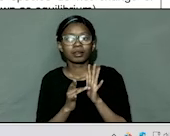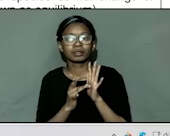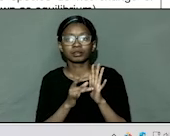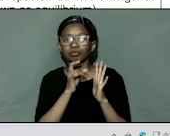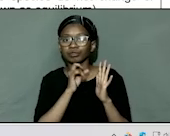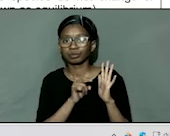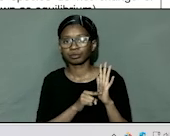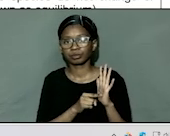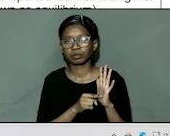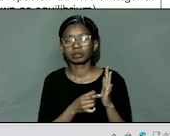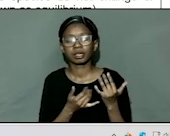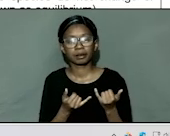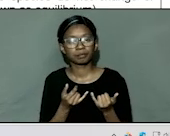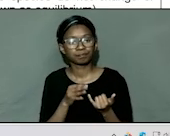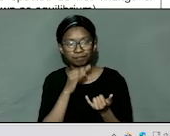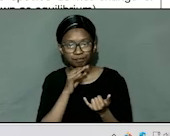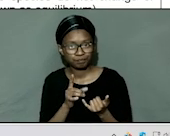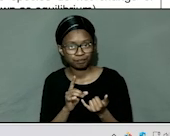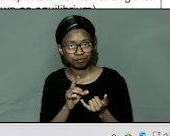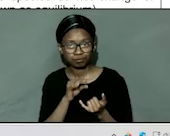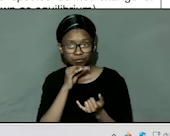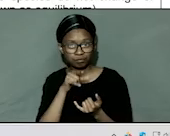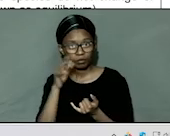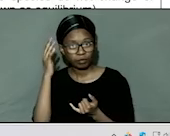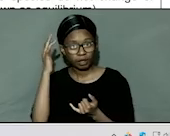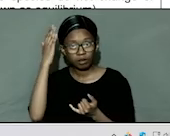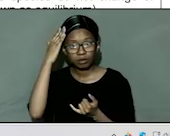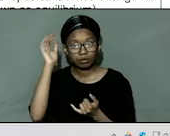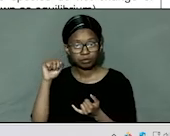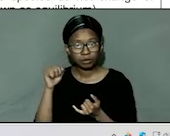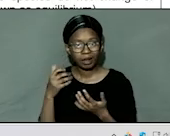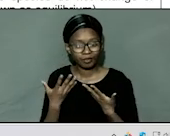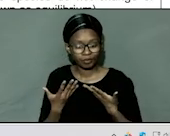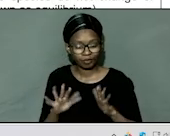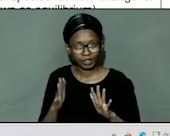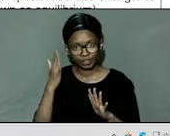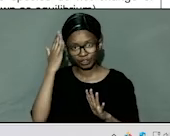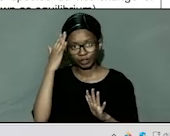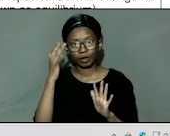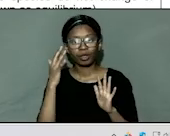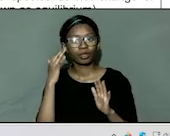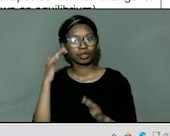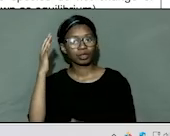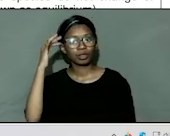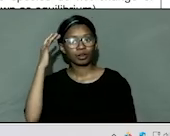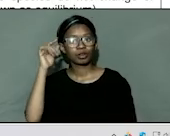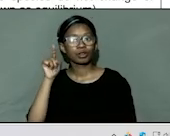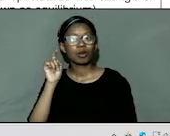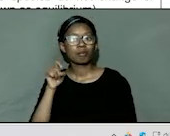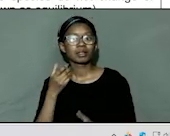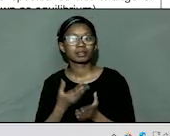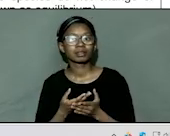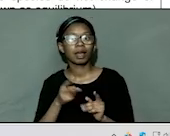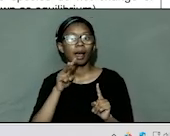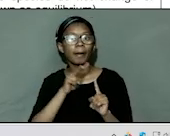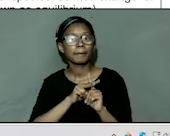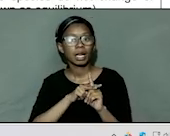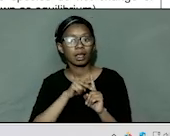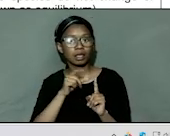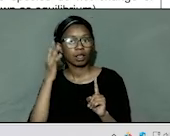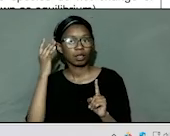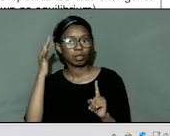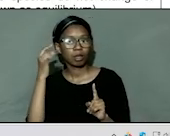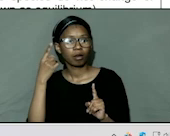given. Now, what does that mean? You know the theory. So after knowing the theory, you must be able to apply the theory in